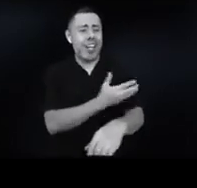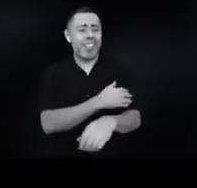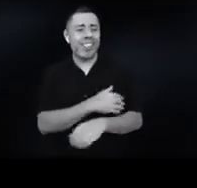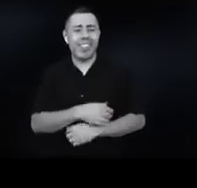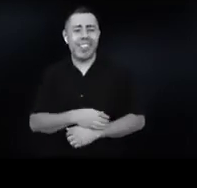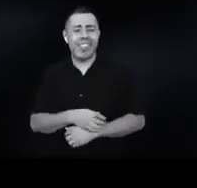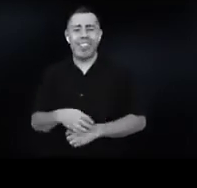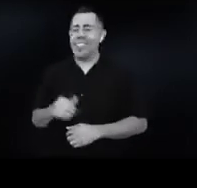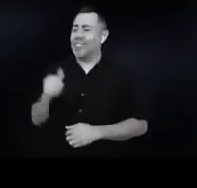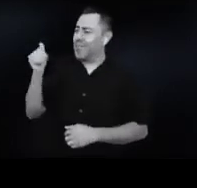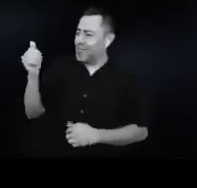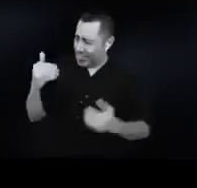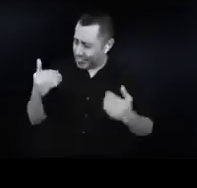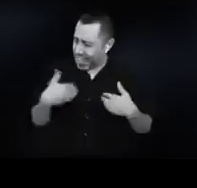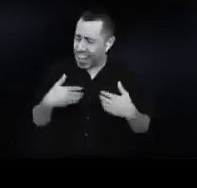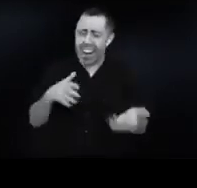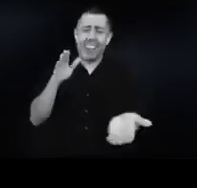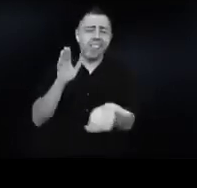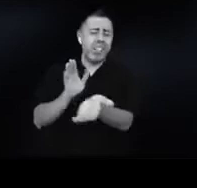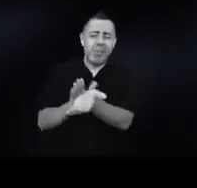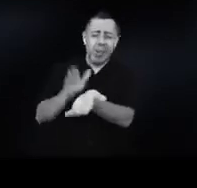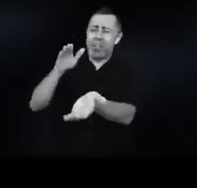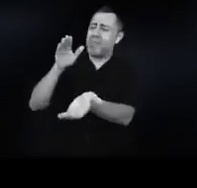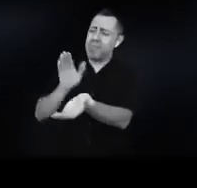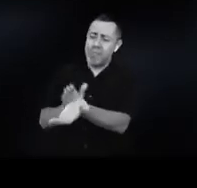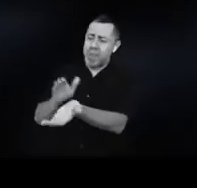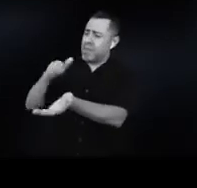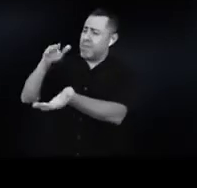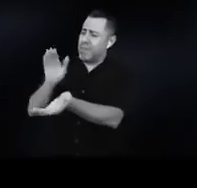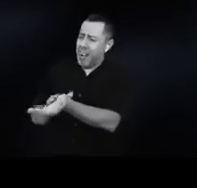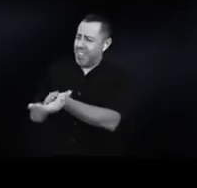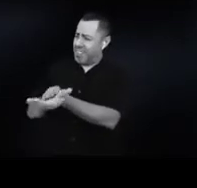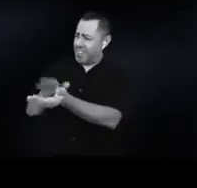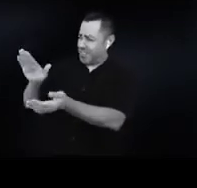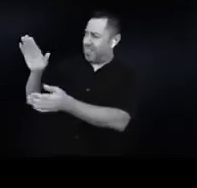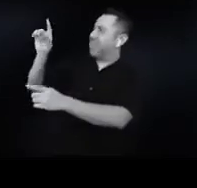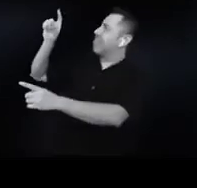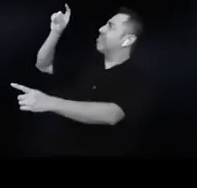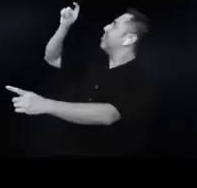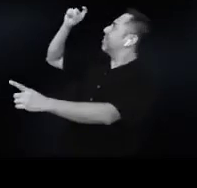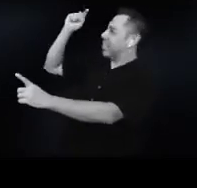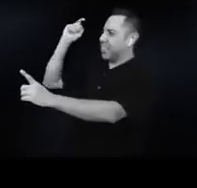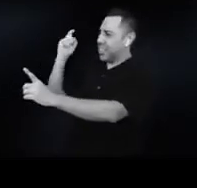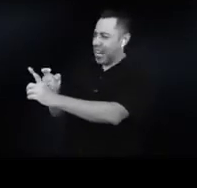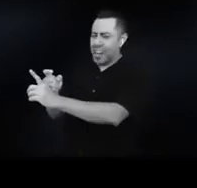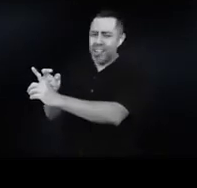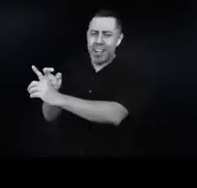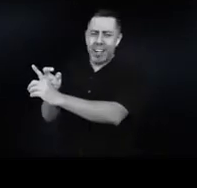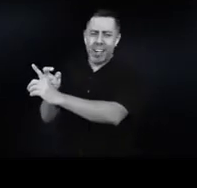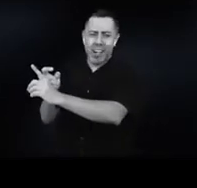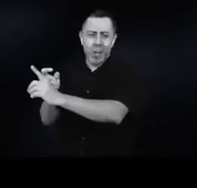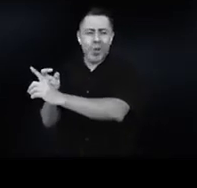gifted a melody tastes bitter to me.